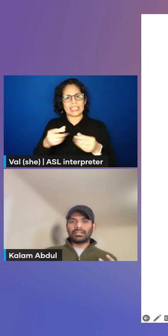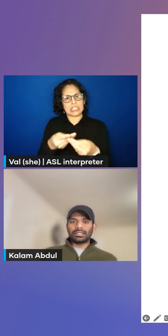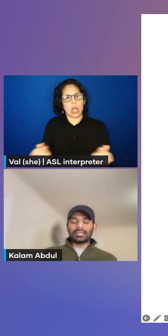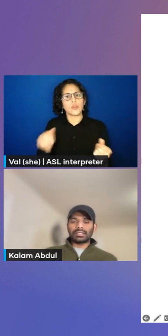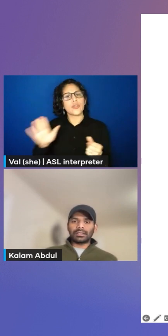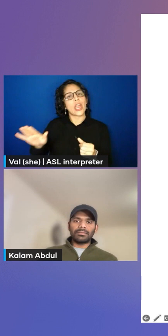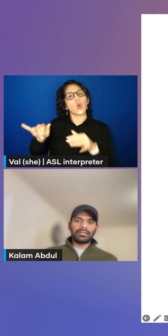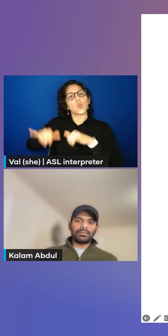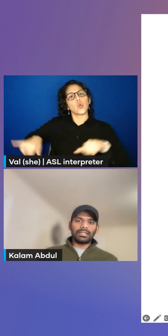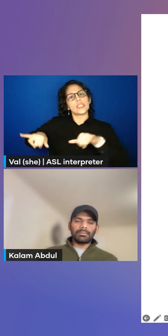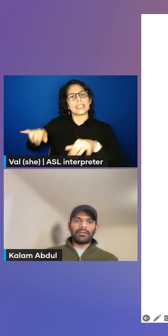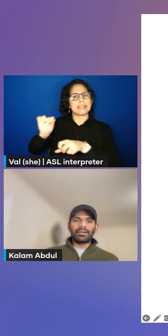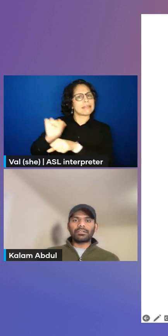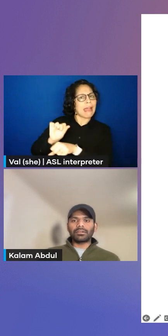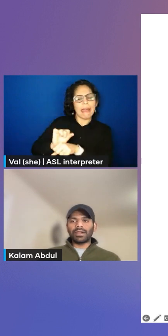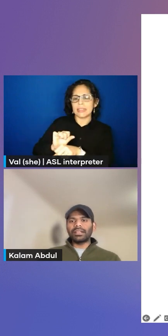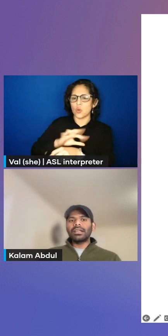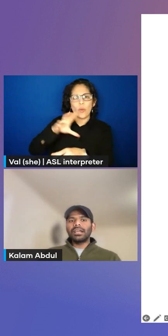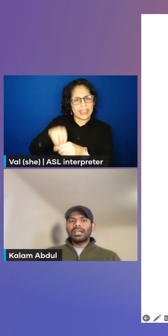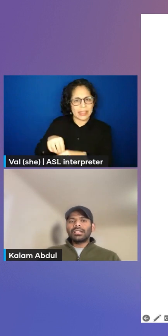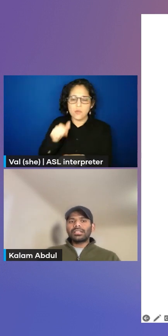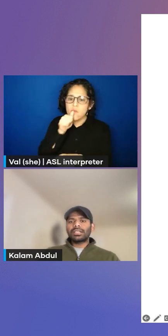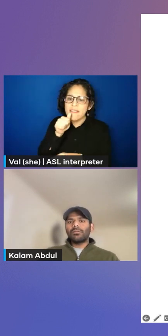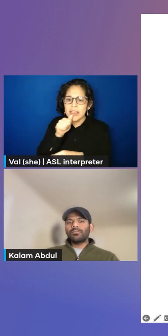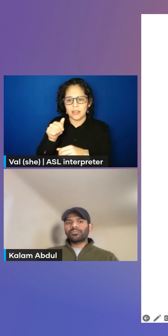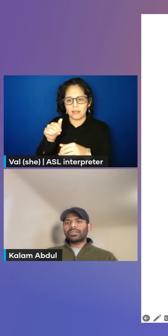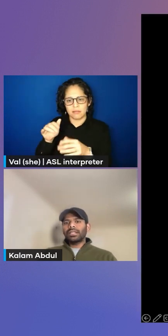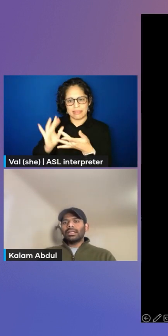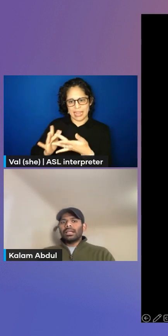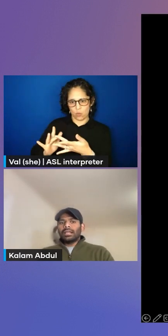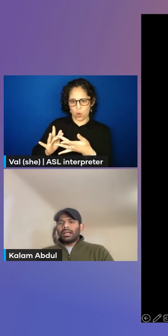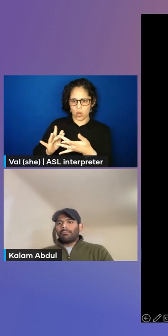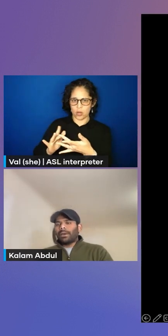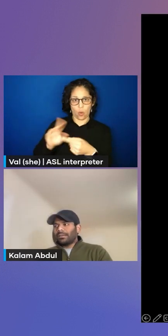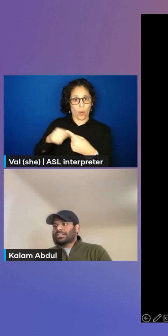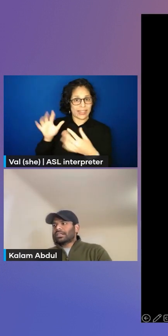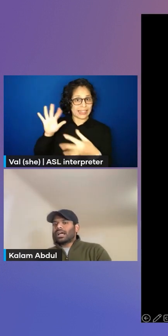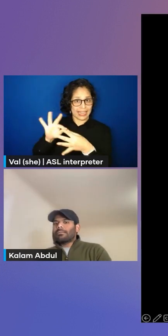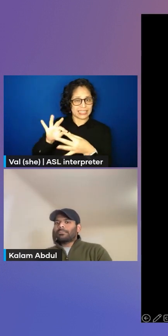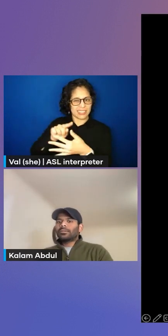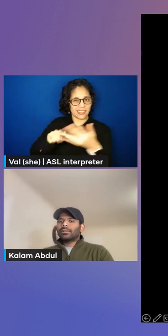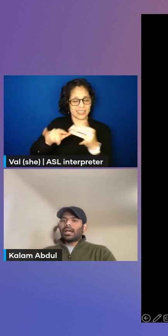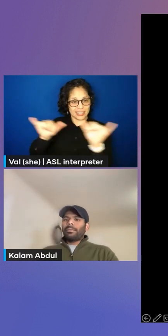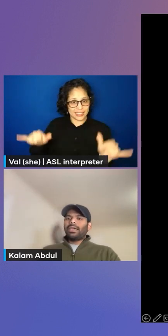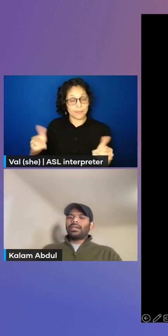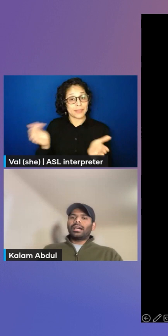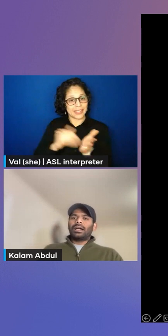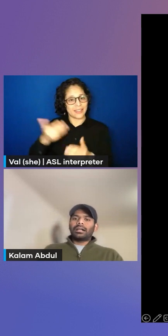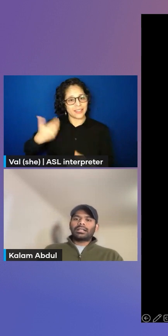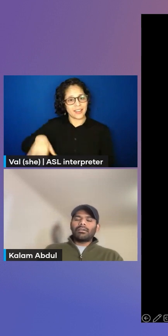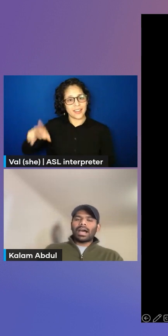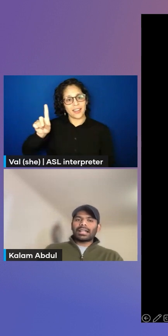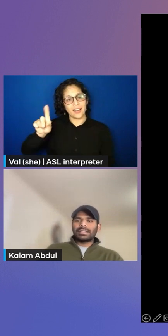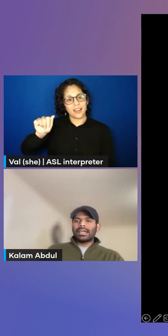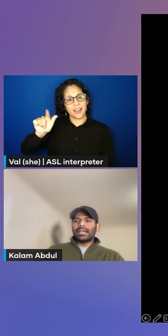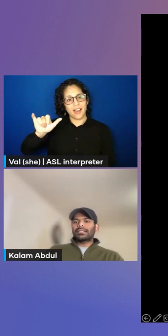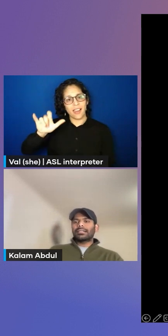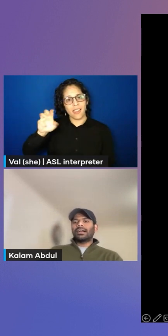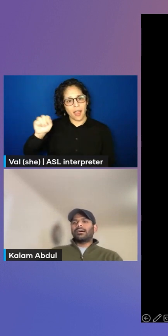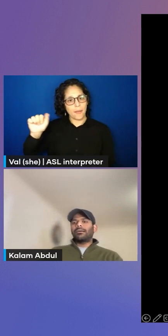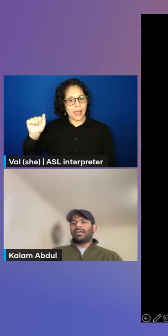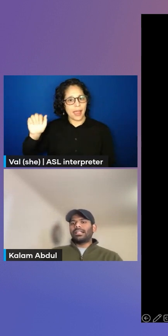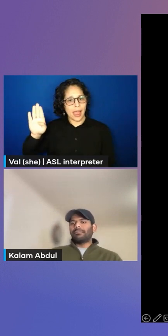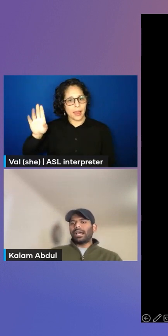to these systems within the private network, right? So my name is Kalam Abdul. I'm a cloud